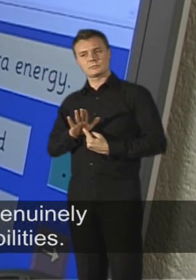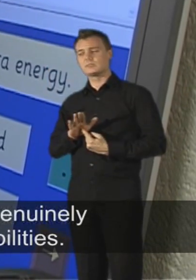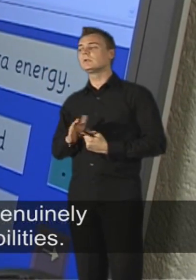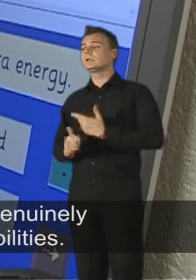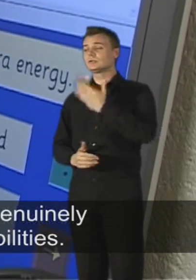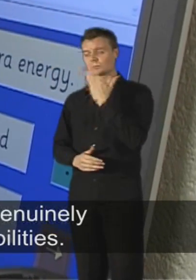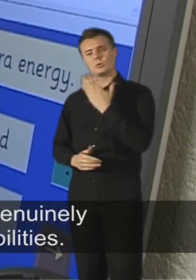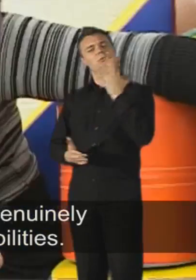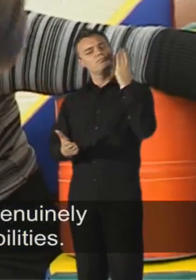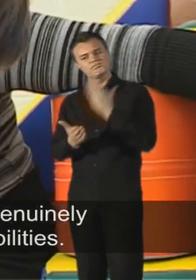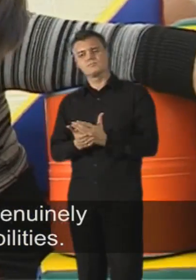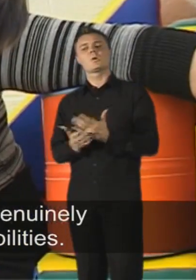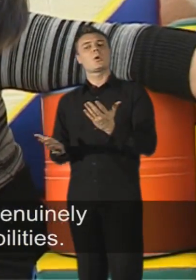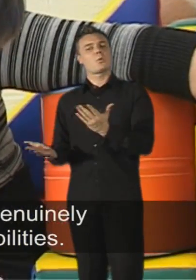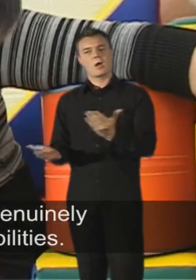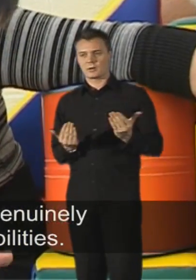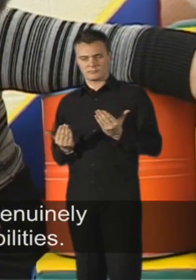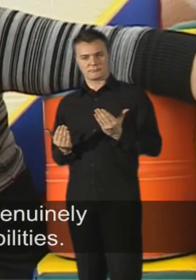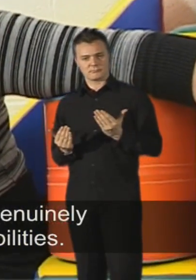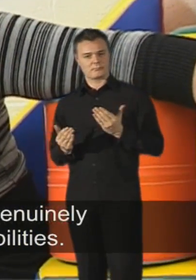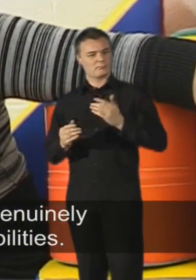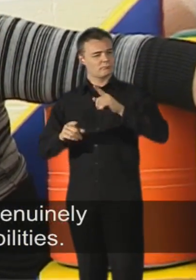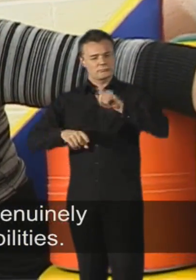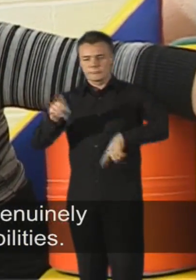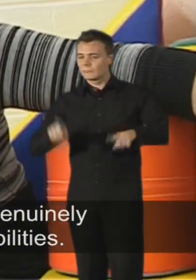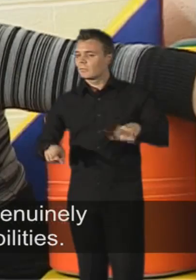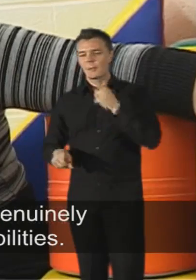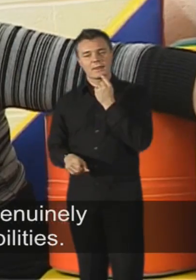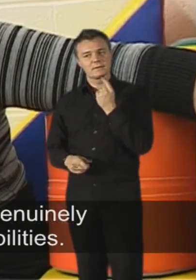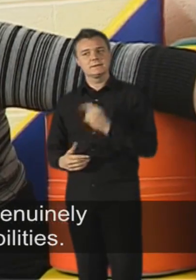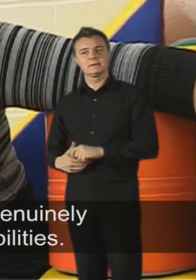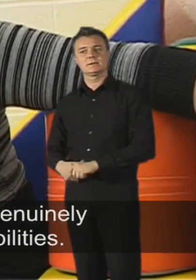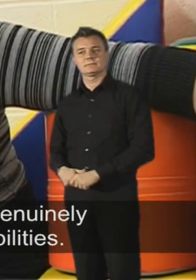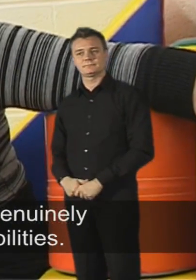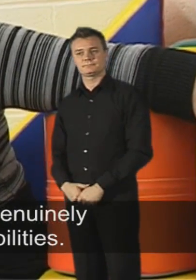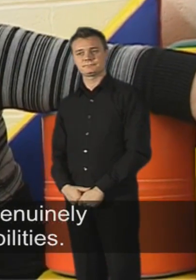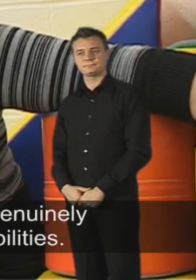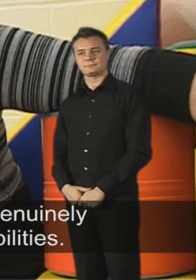are genuinely welcoming of youngsters with all abilities.